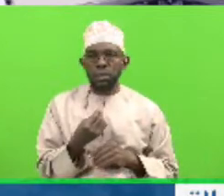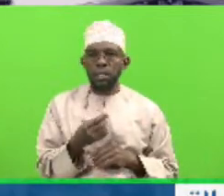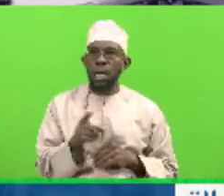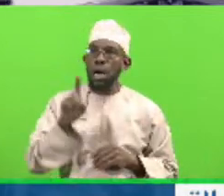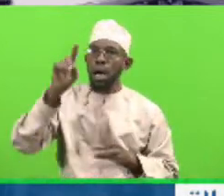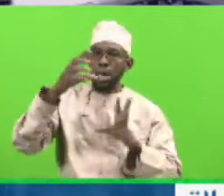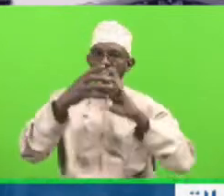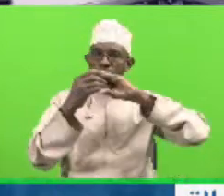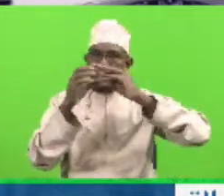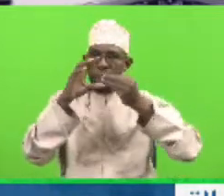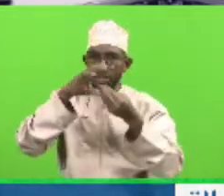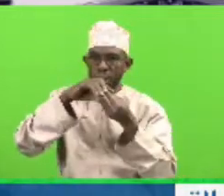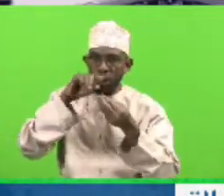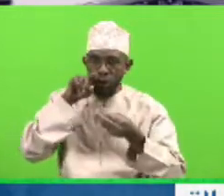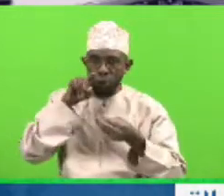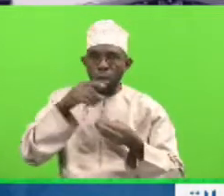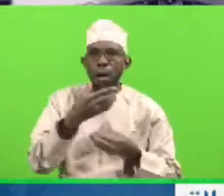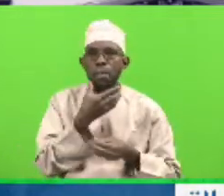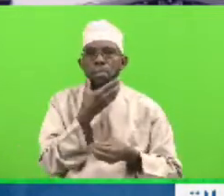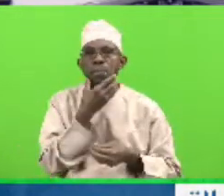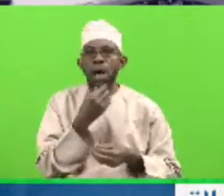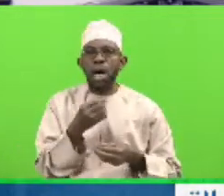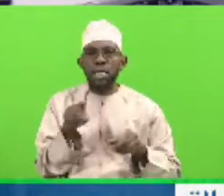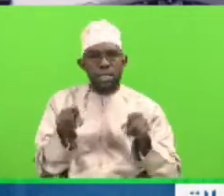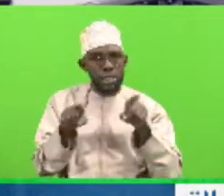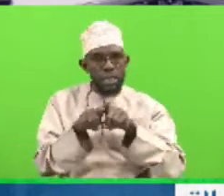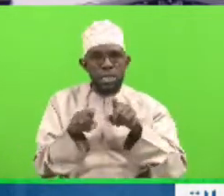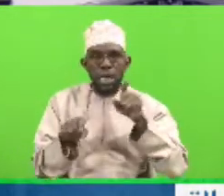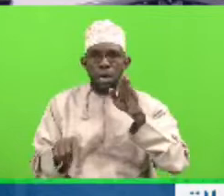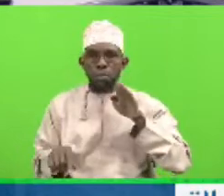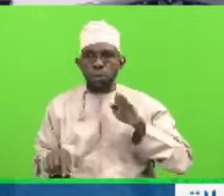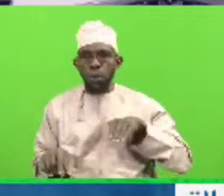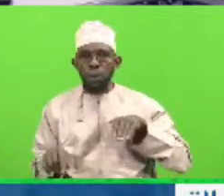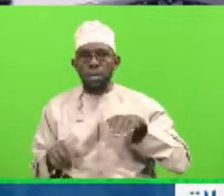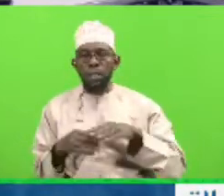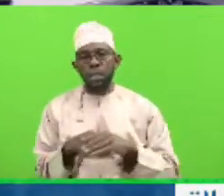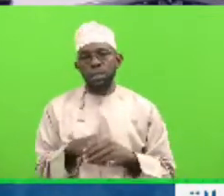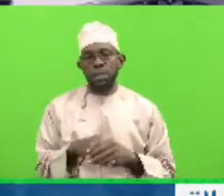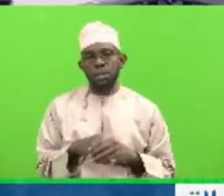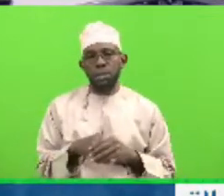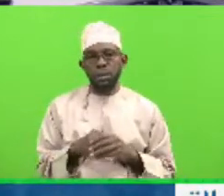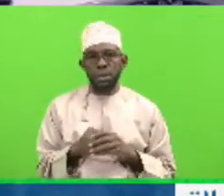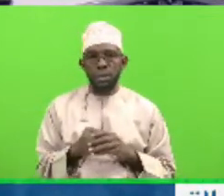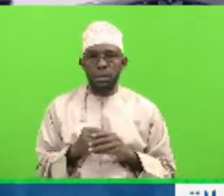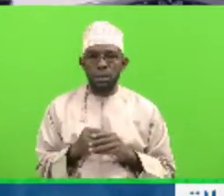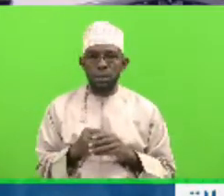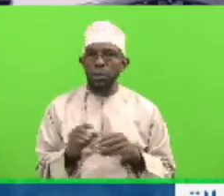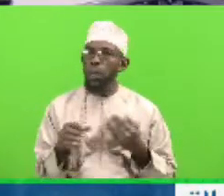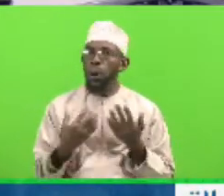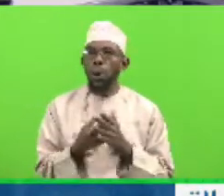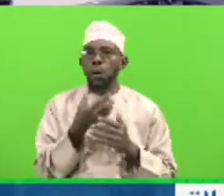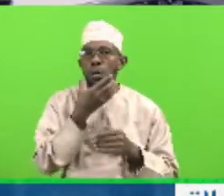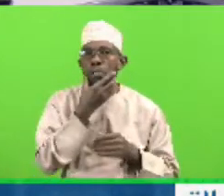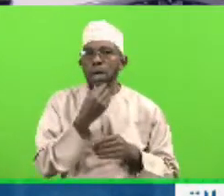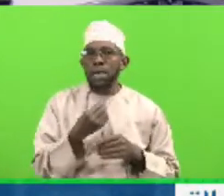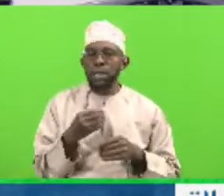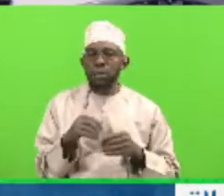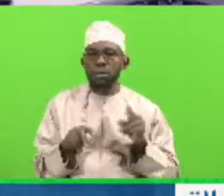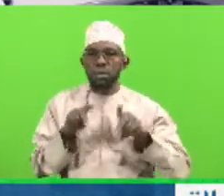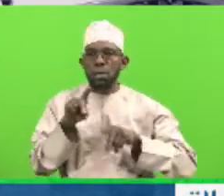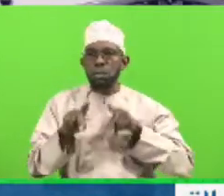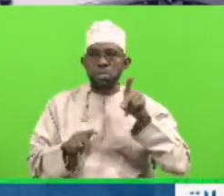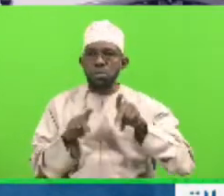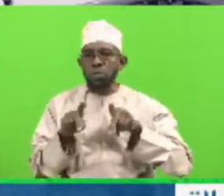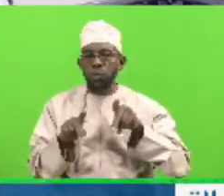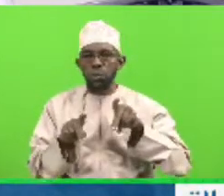Inna khalaqnakum min zakarin wa unsa. O mankind,